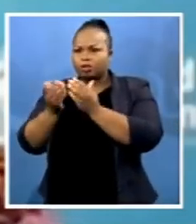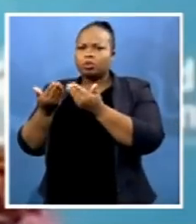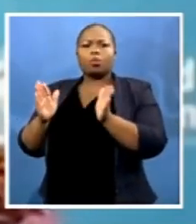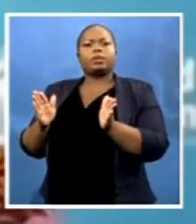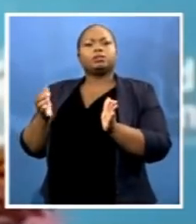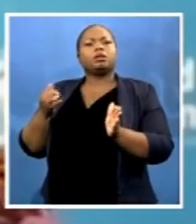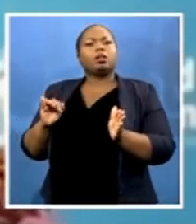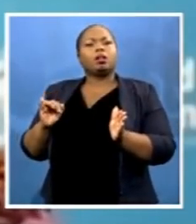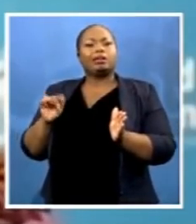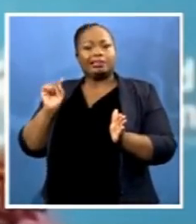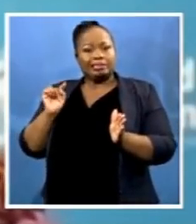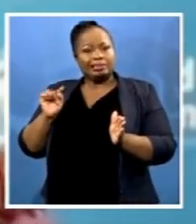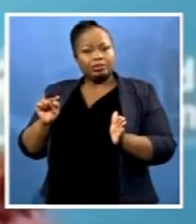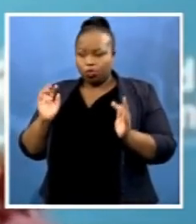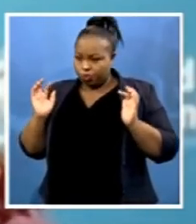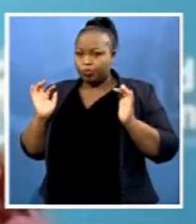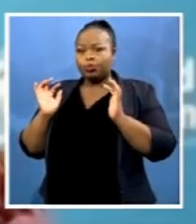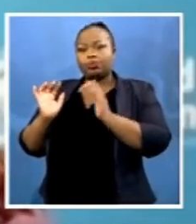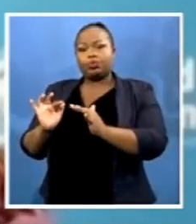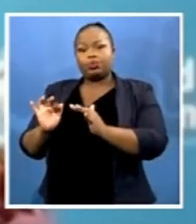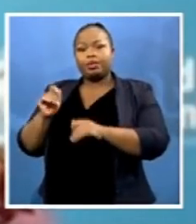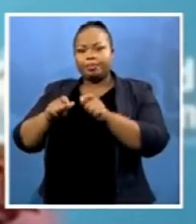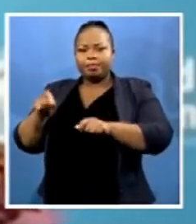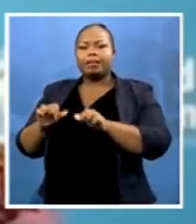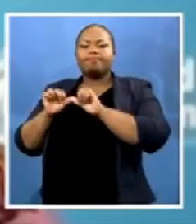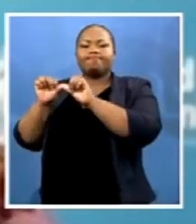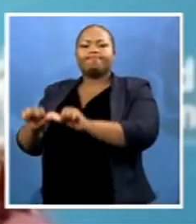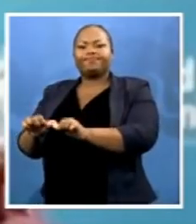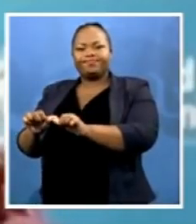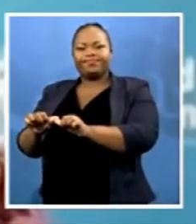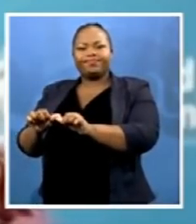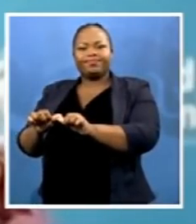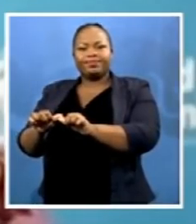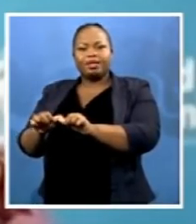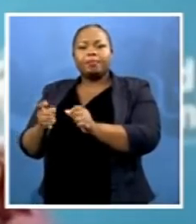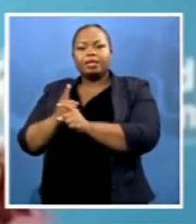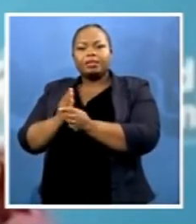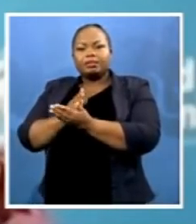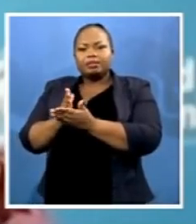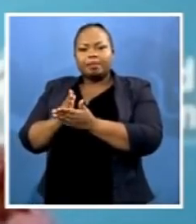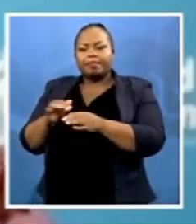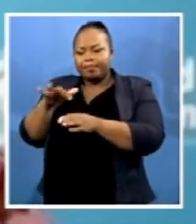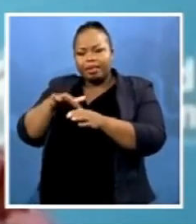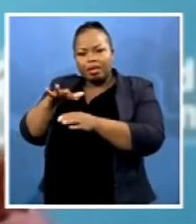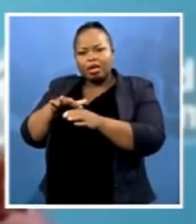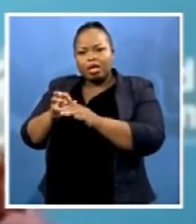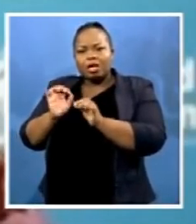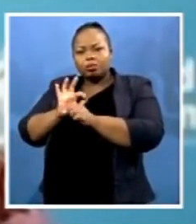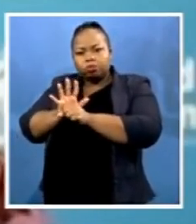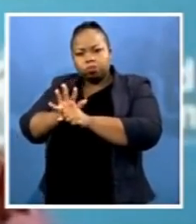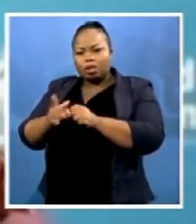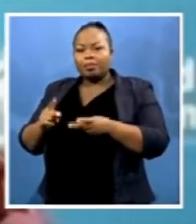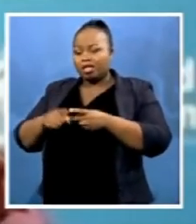of people continued to happen in closed spaces, as well as, of course, in shopping areas and in markets, which